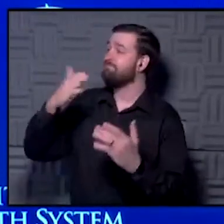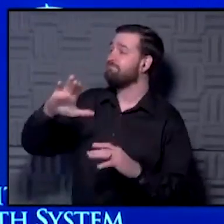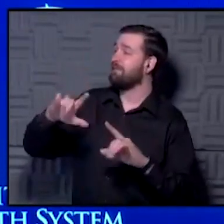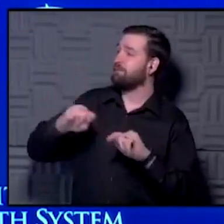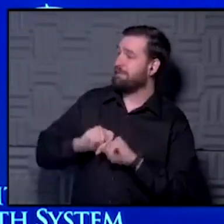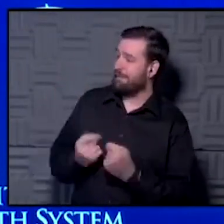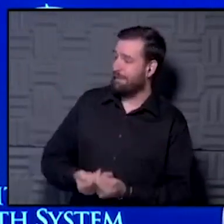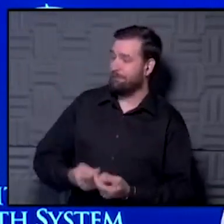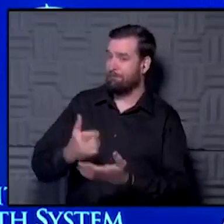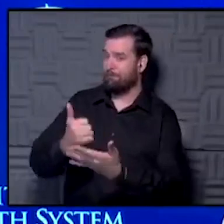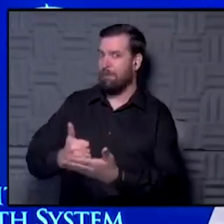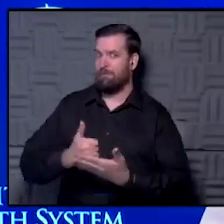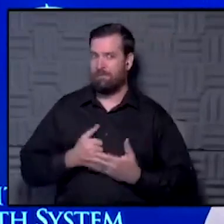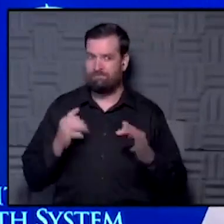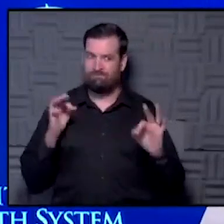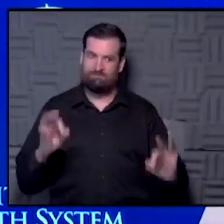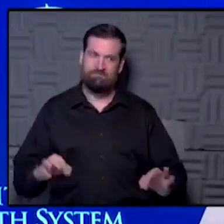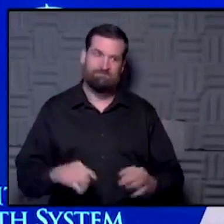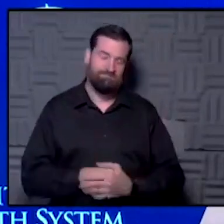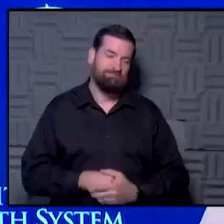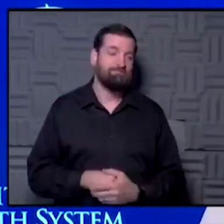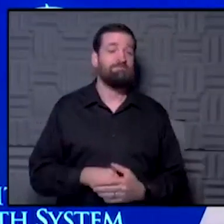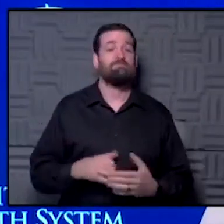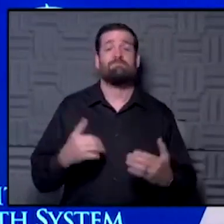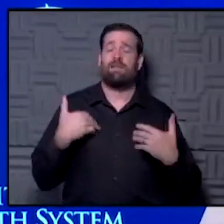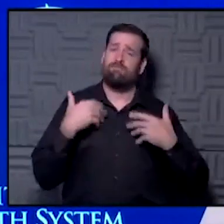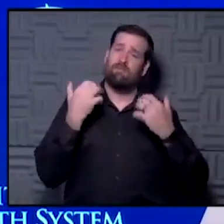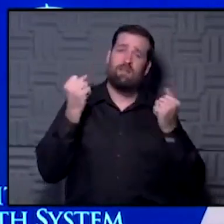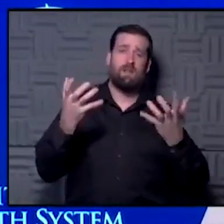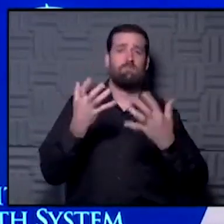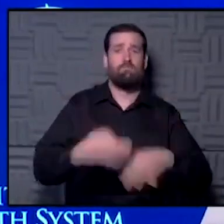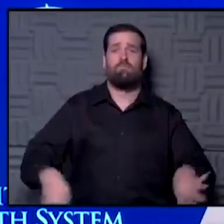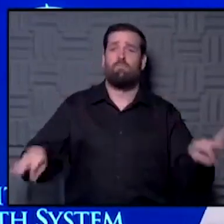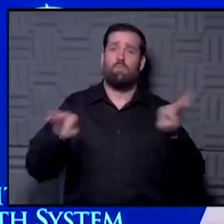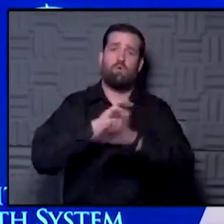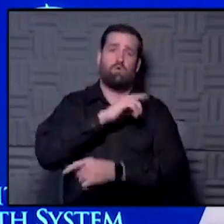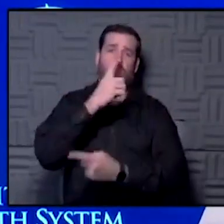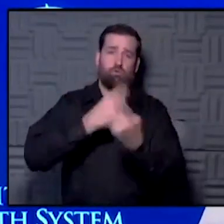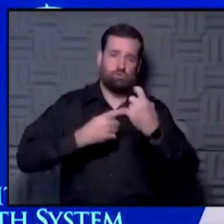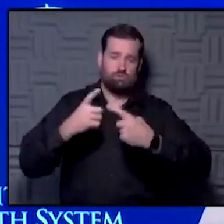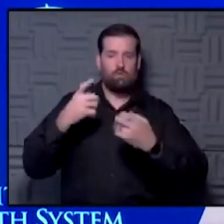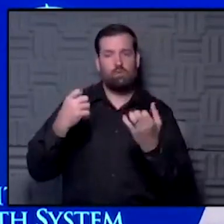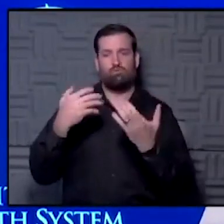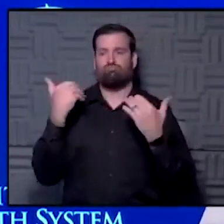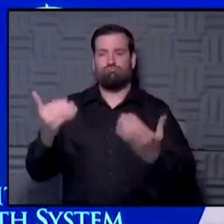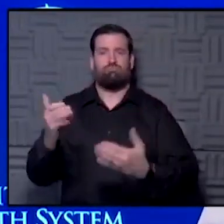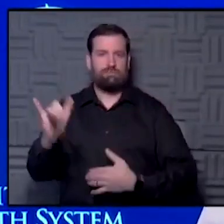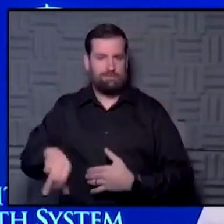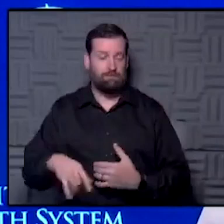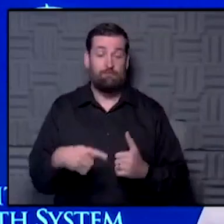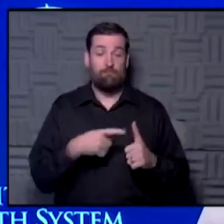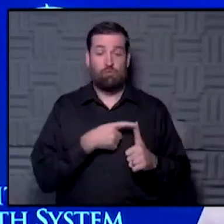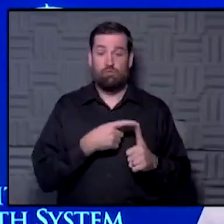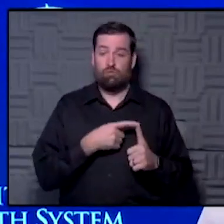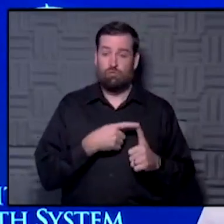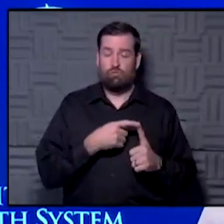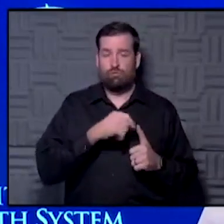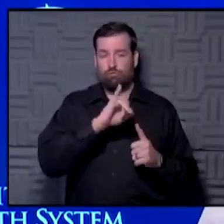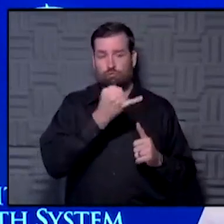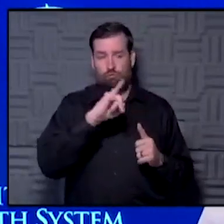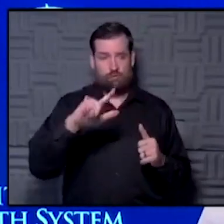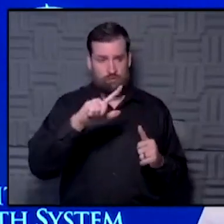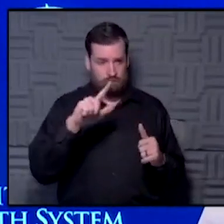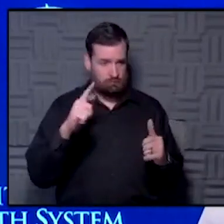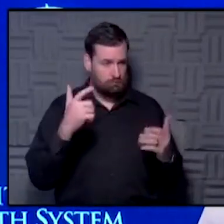helping me with that picture. Yeah. So we do have a lot of important questions today. We wanted to take that one head on. Before we go further, let's first, Jill, see if